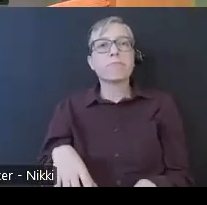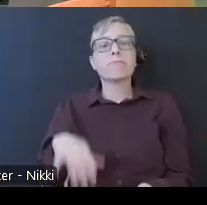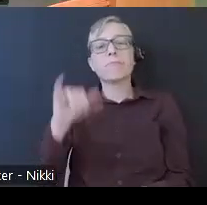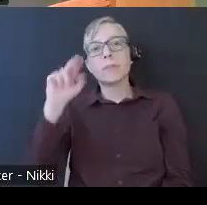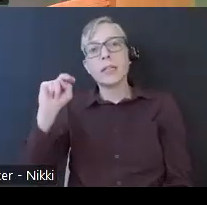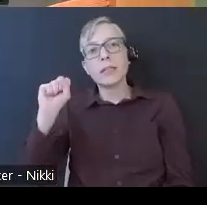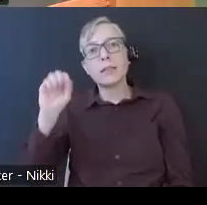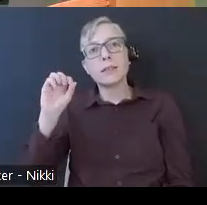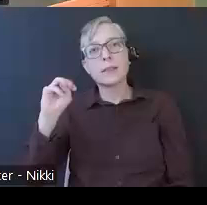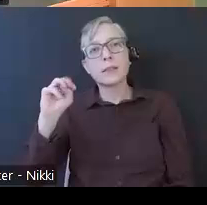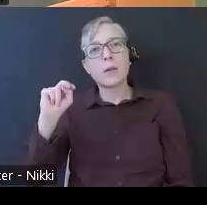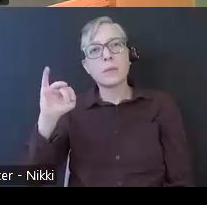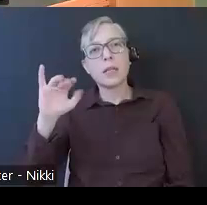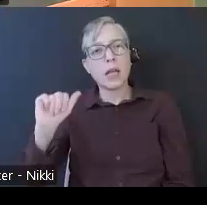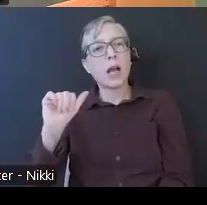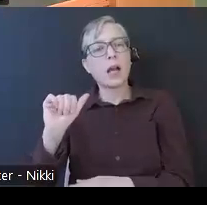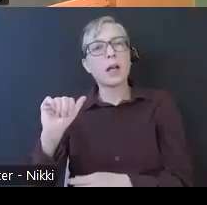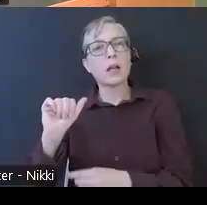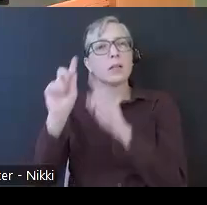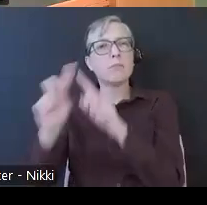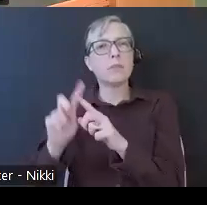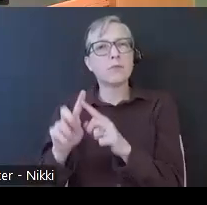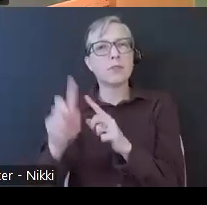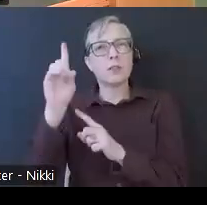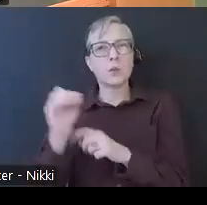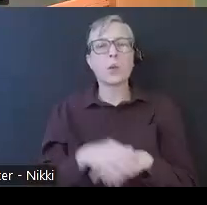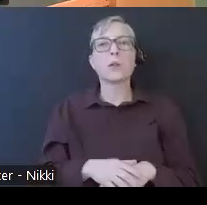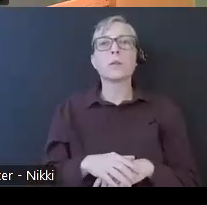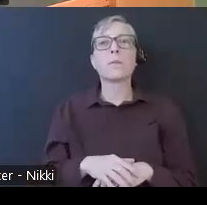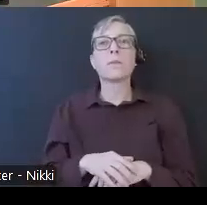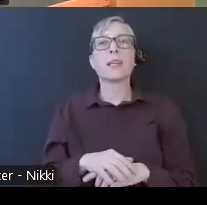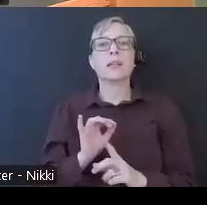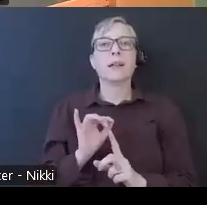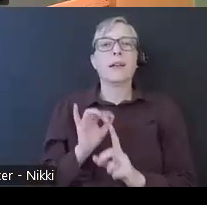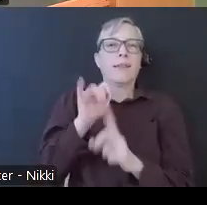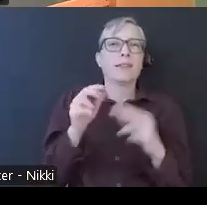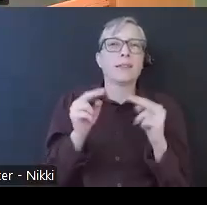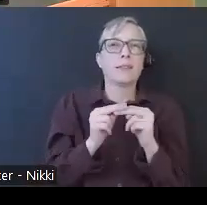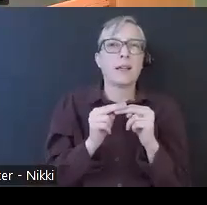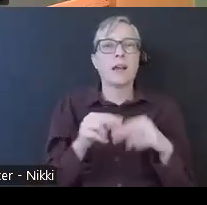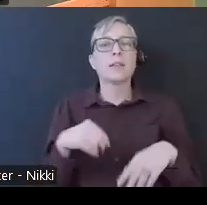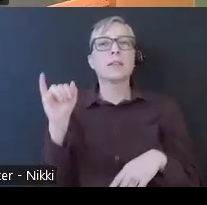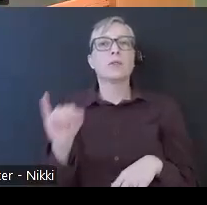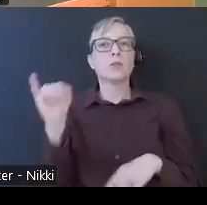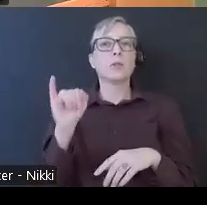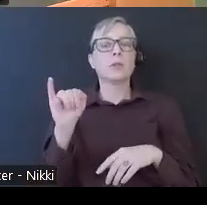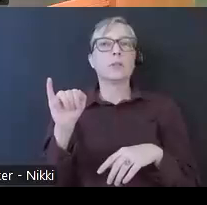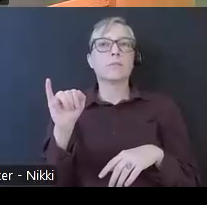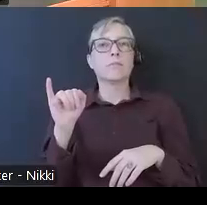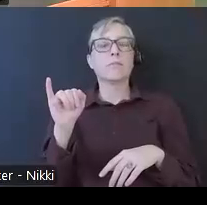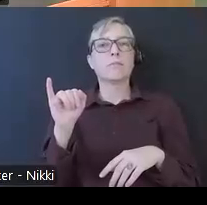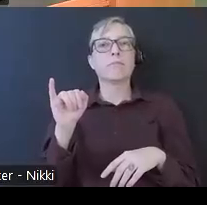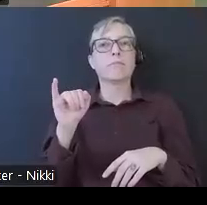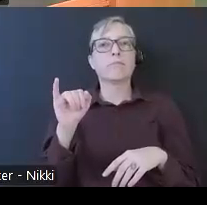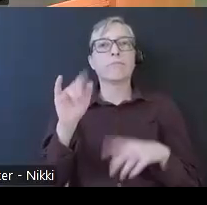of our practice. And I'll get to that. It's important because different payers pay different amounts for collaborative care